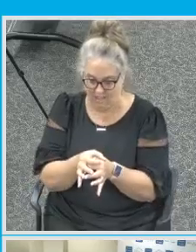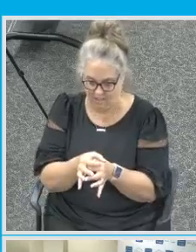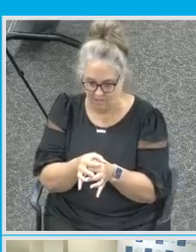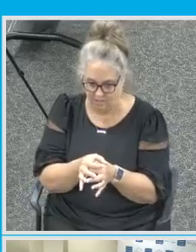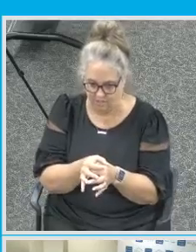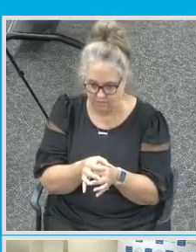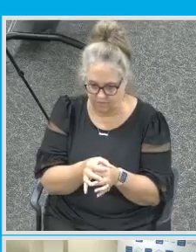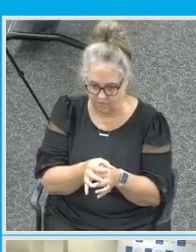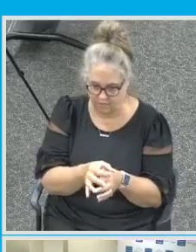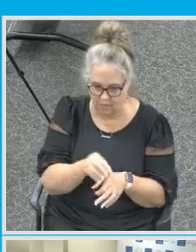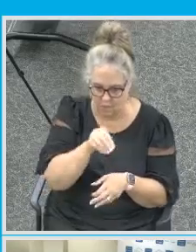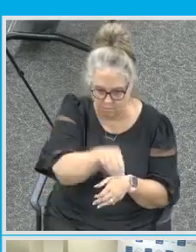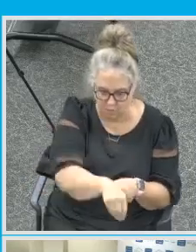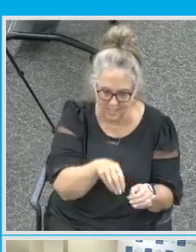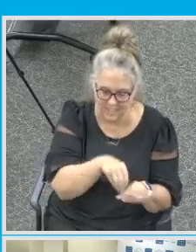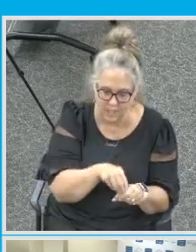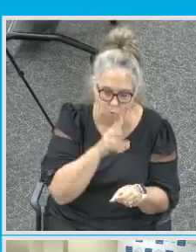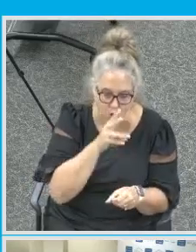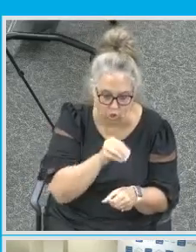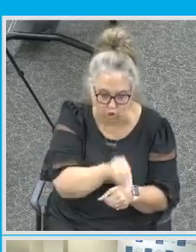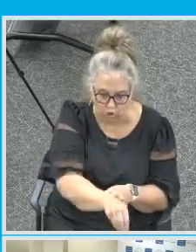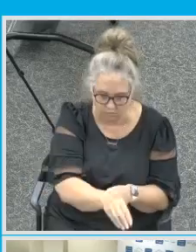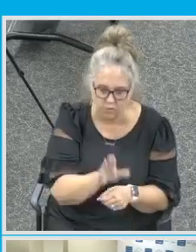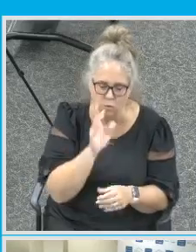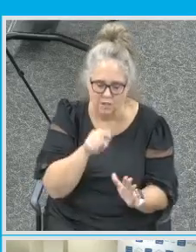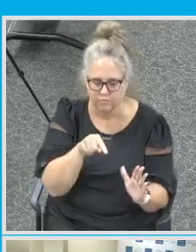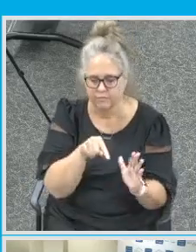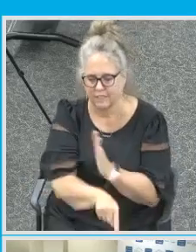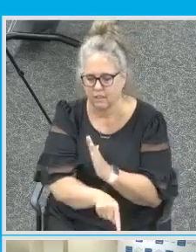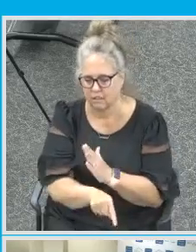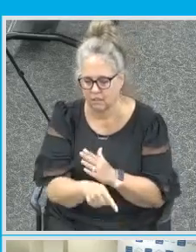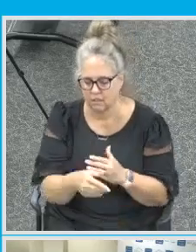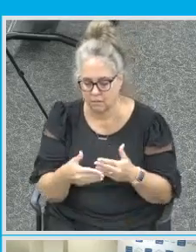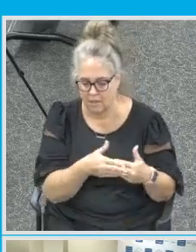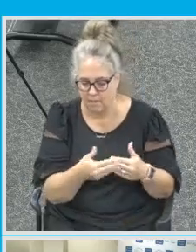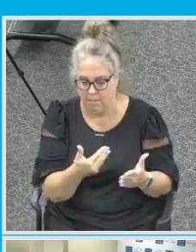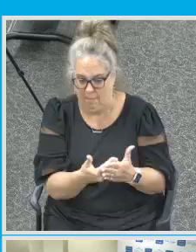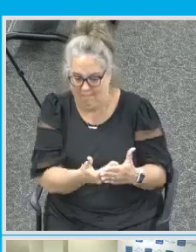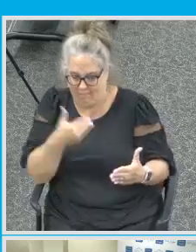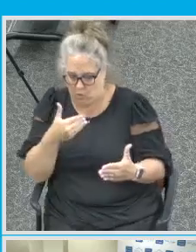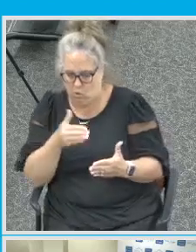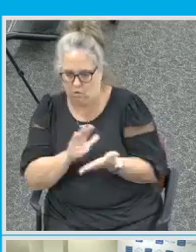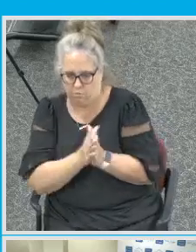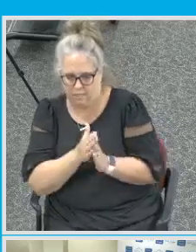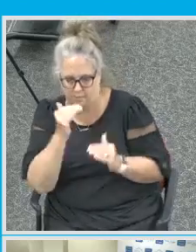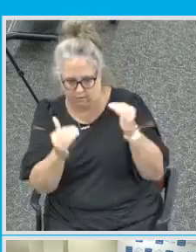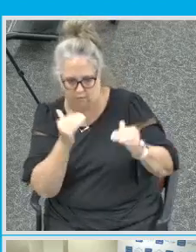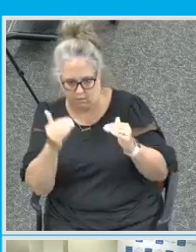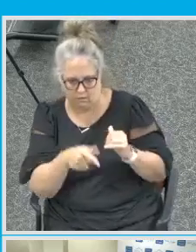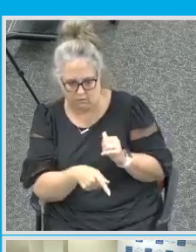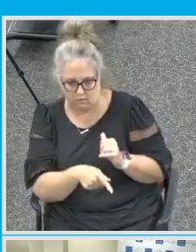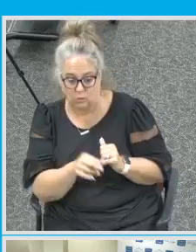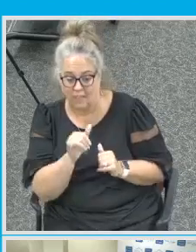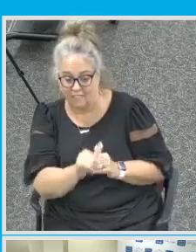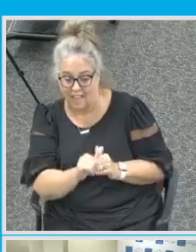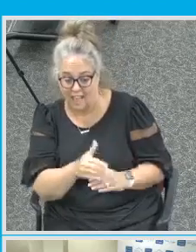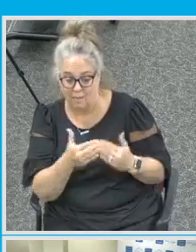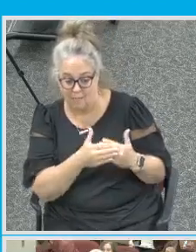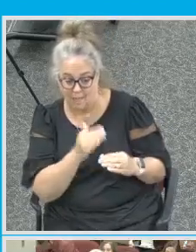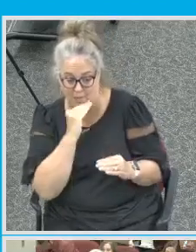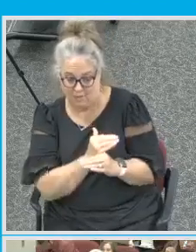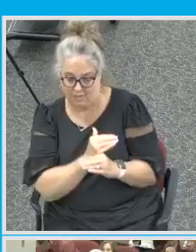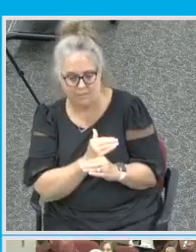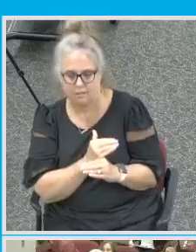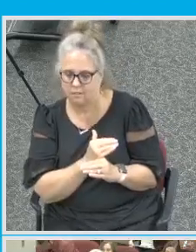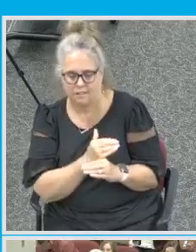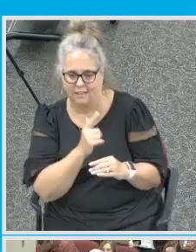adults. And that way that mosquito doesn't come out and start flying around and biting people. One of those donuts, as we call